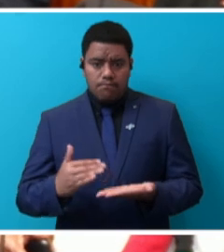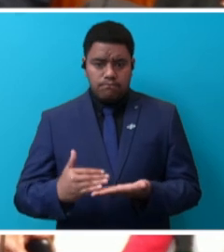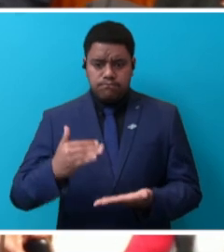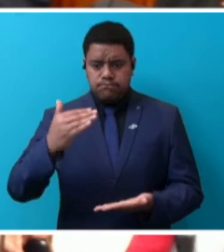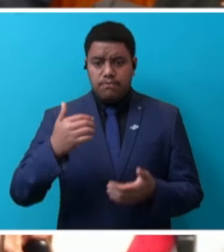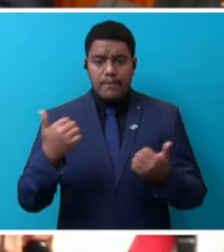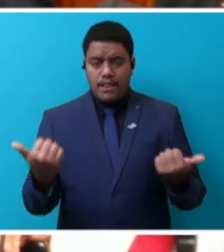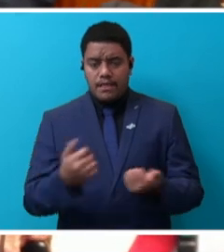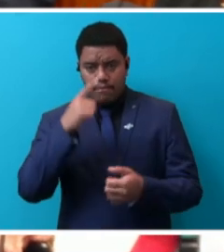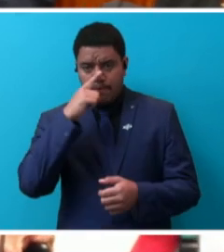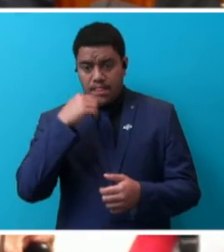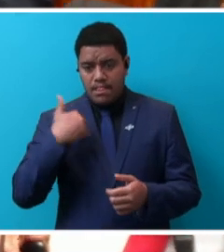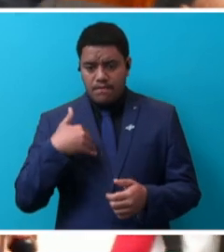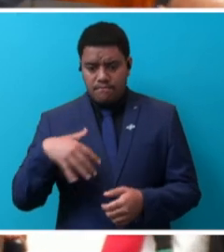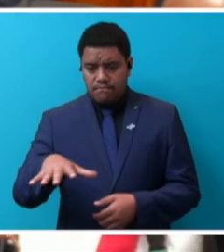that area